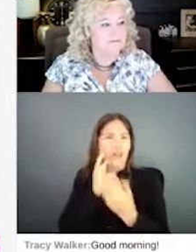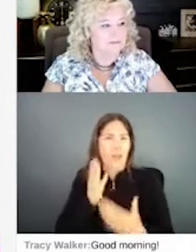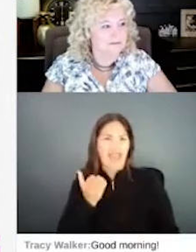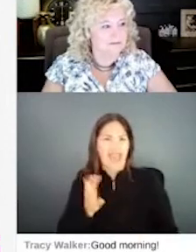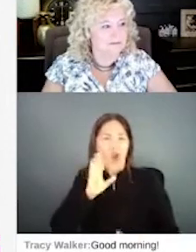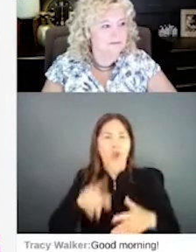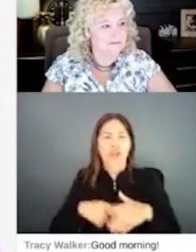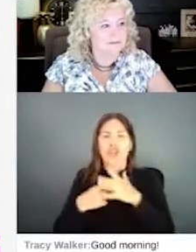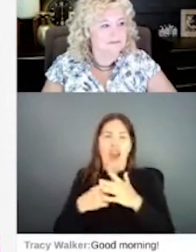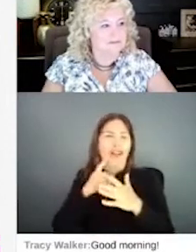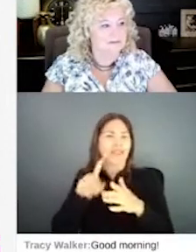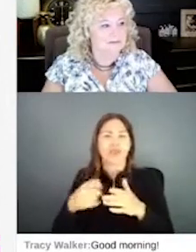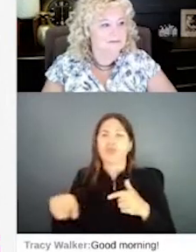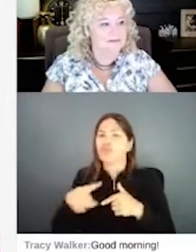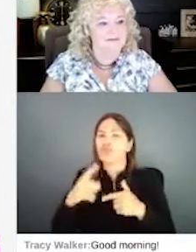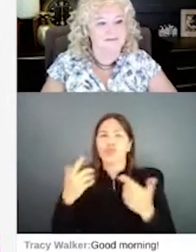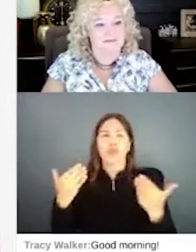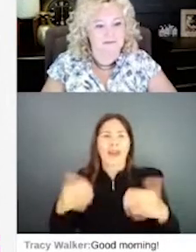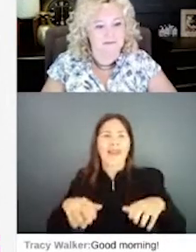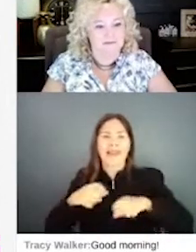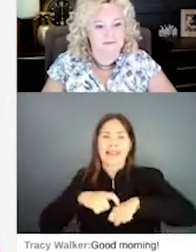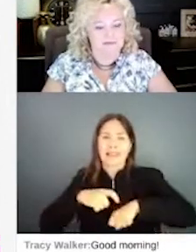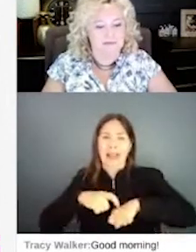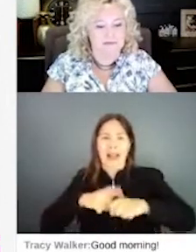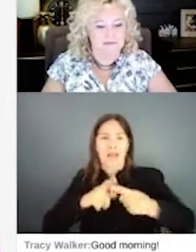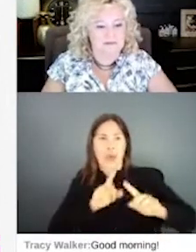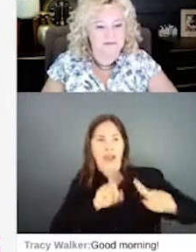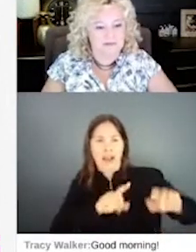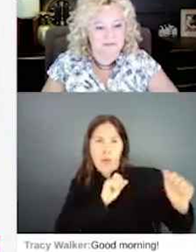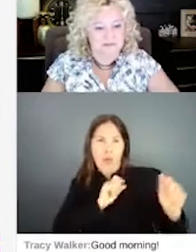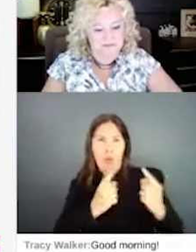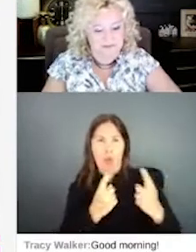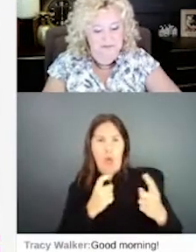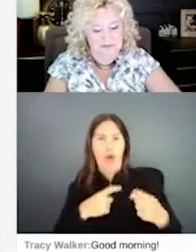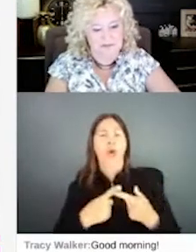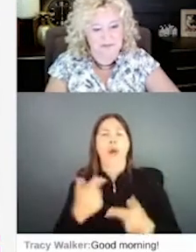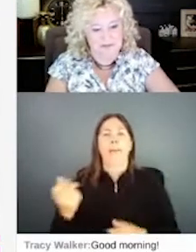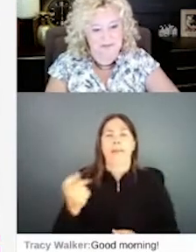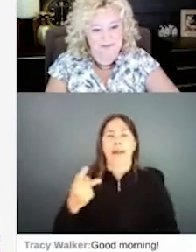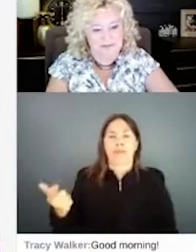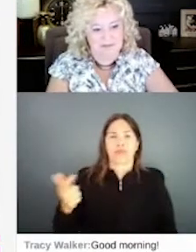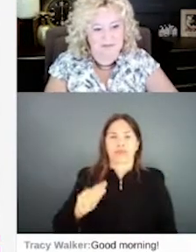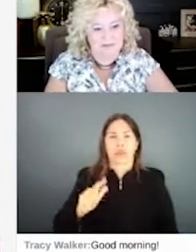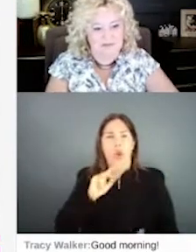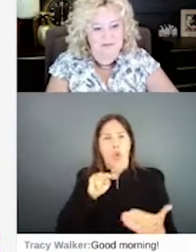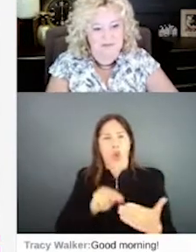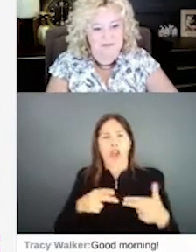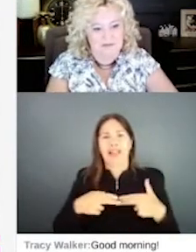off, take all the time they need to answer all of your questions, and then we'll come back and we'll look at our slide